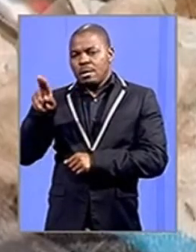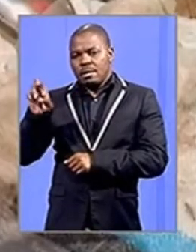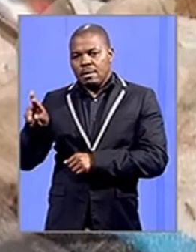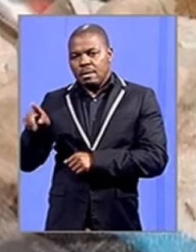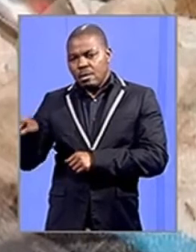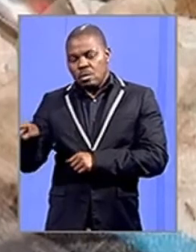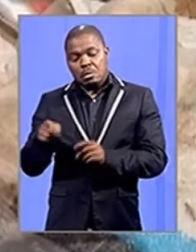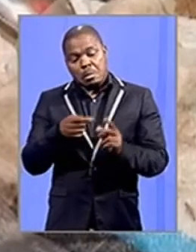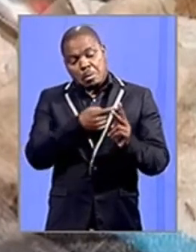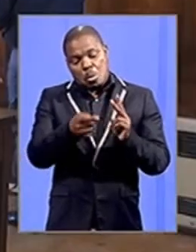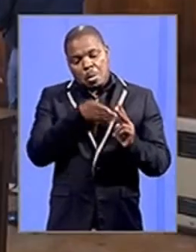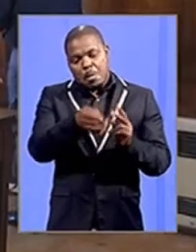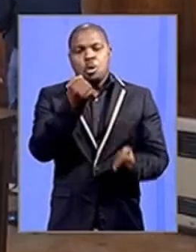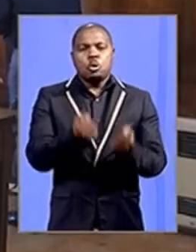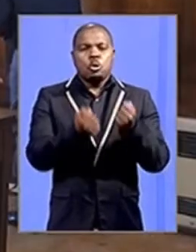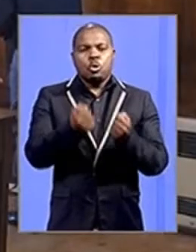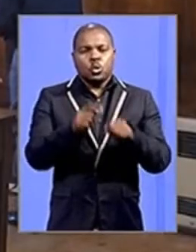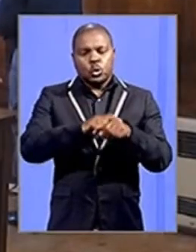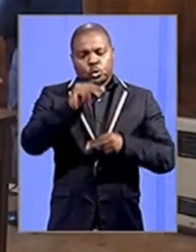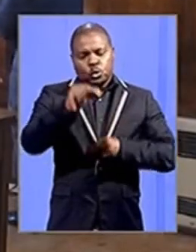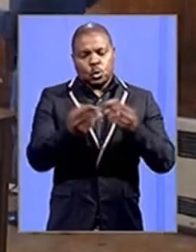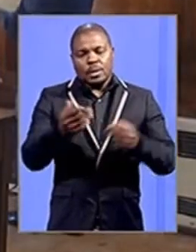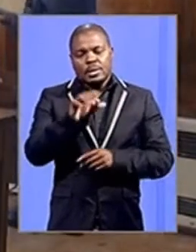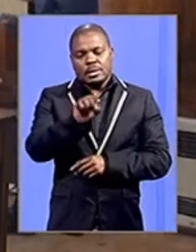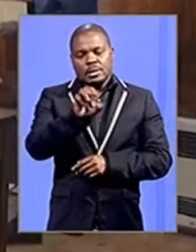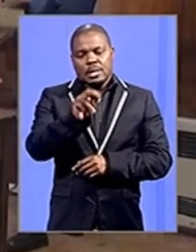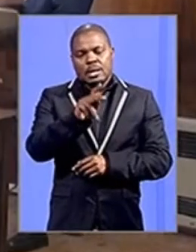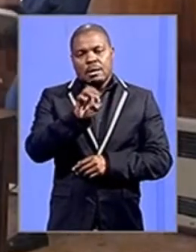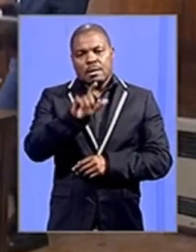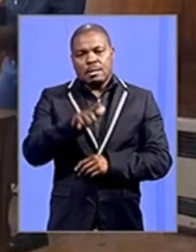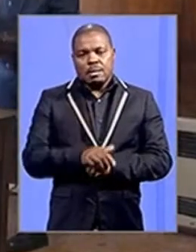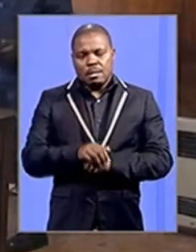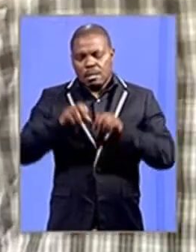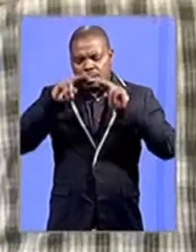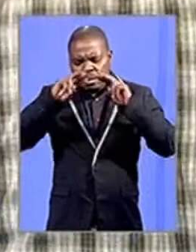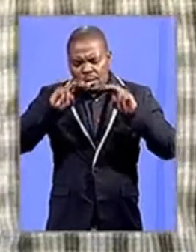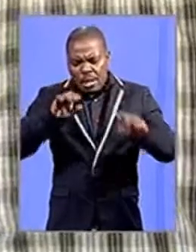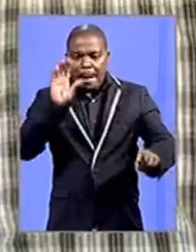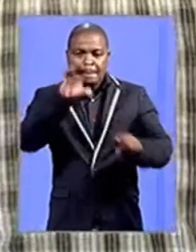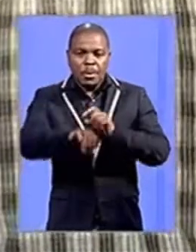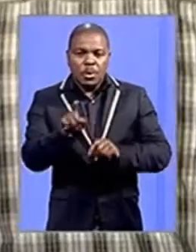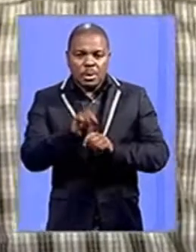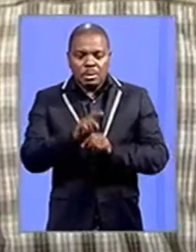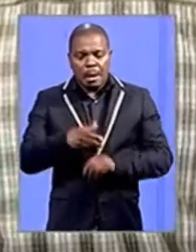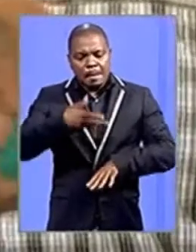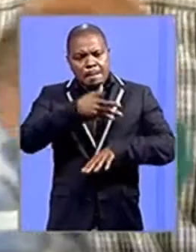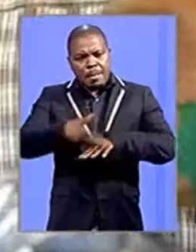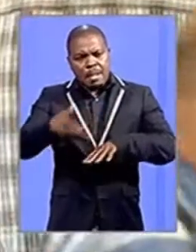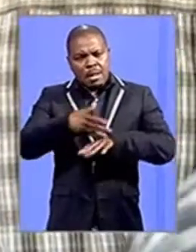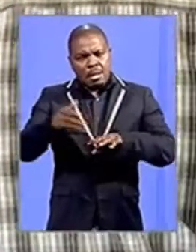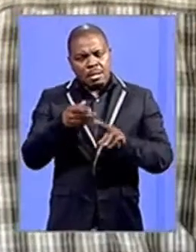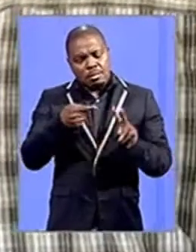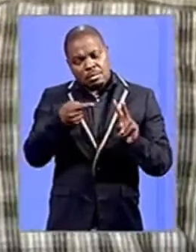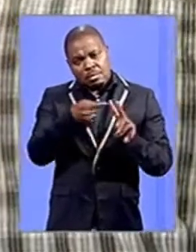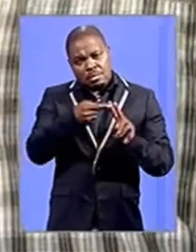boripana kgorong tsheko ya magistrata wa Senegal le hono. Dipoelo tša forensic di utullotše gore madi a humanwego borokgong